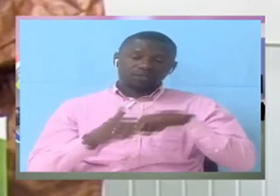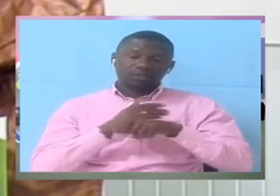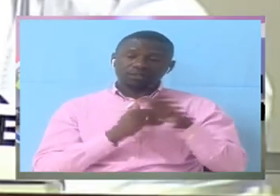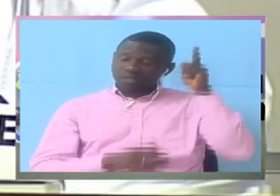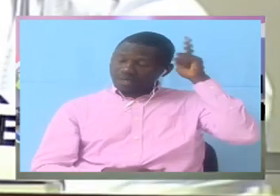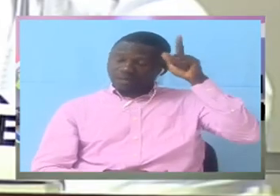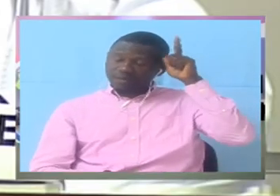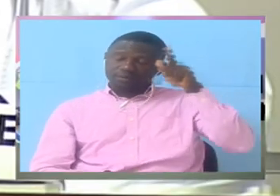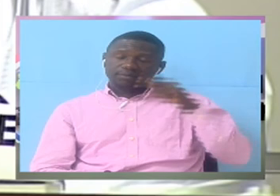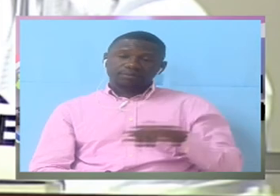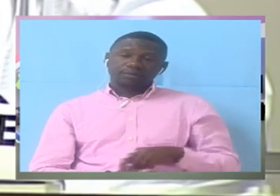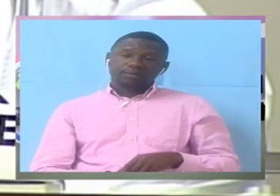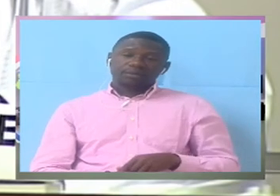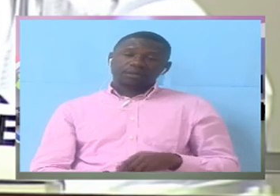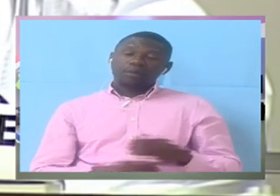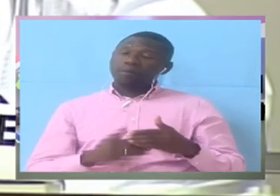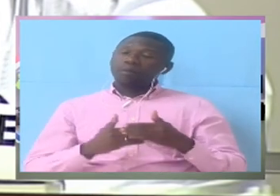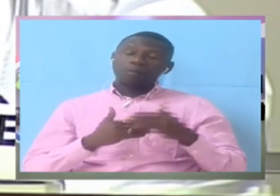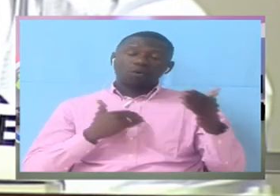A lot of